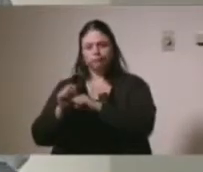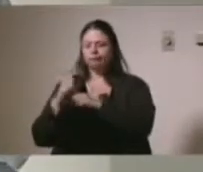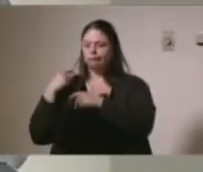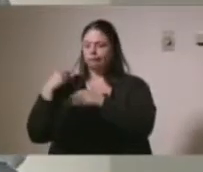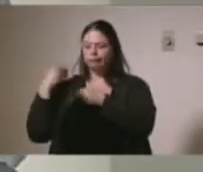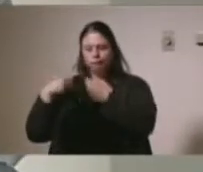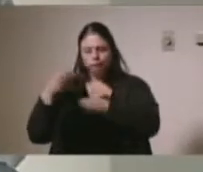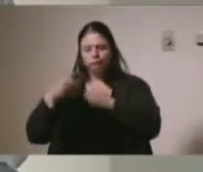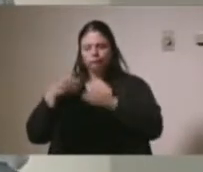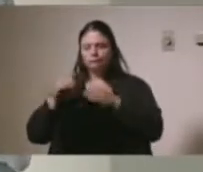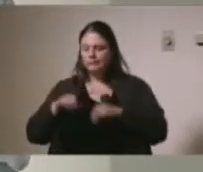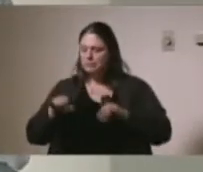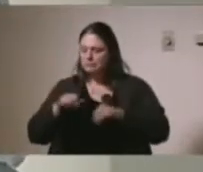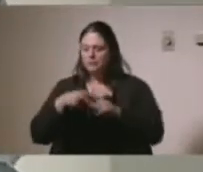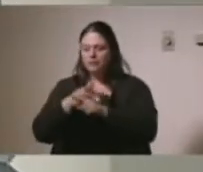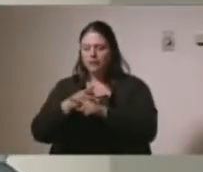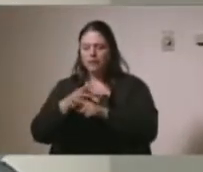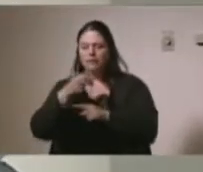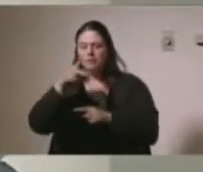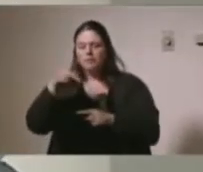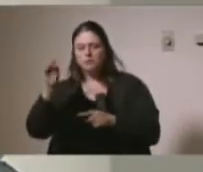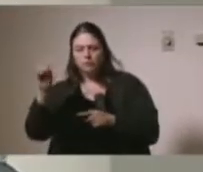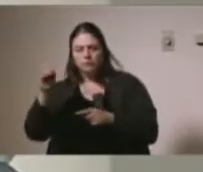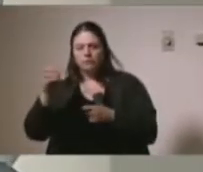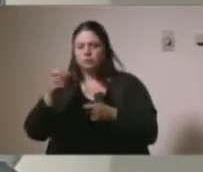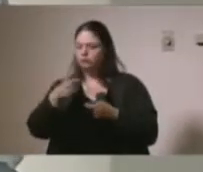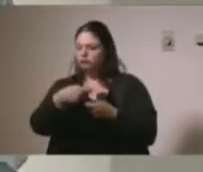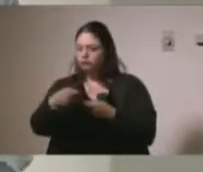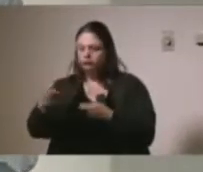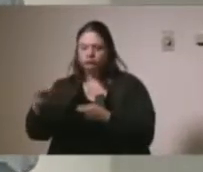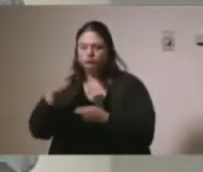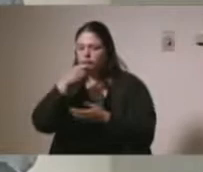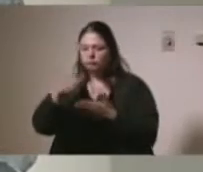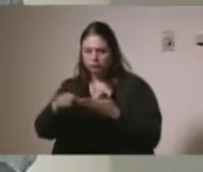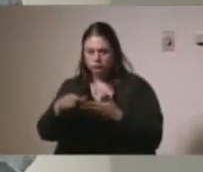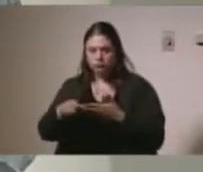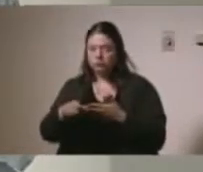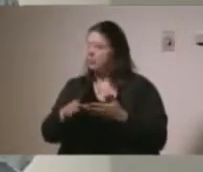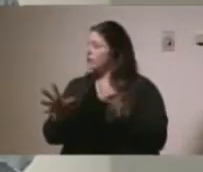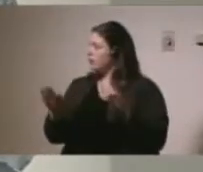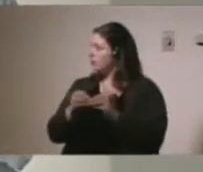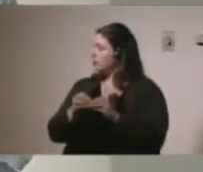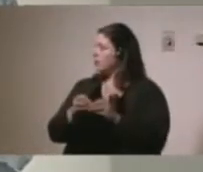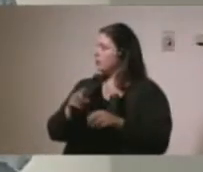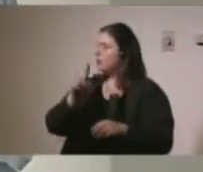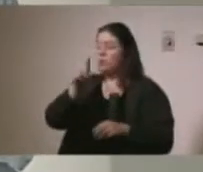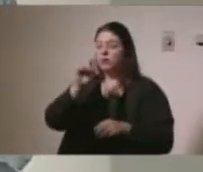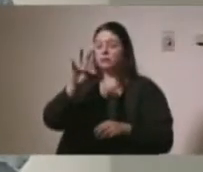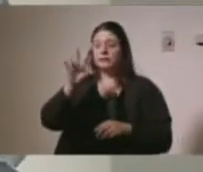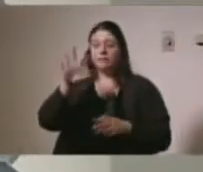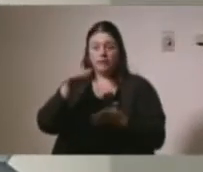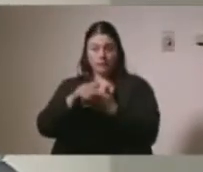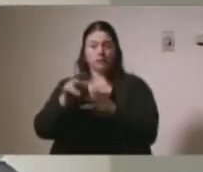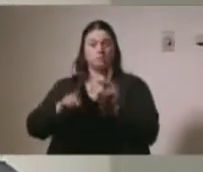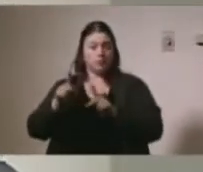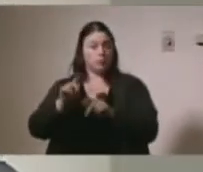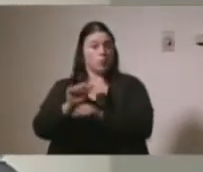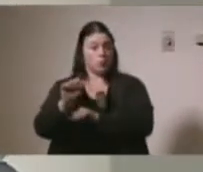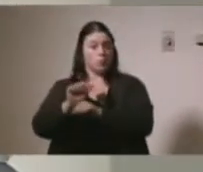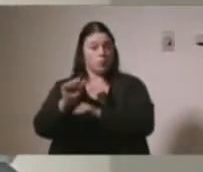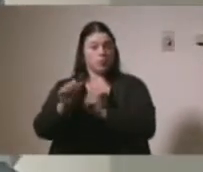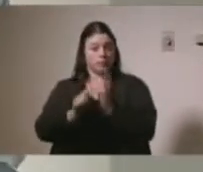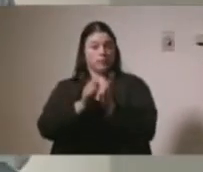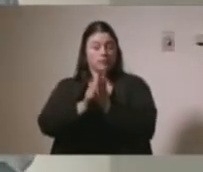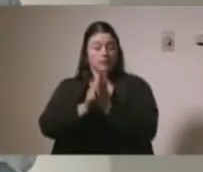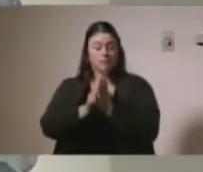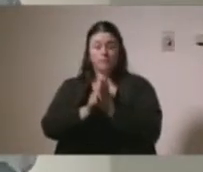payment services. It employed 175,000 people. Today, however, the